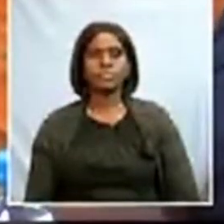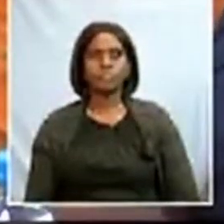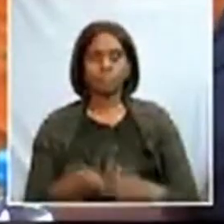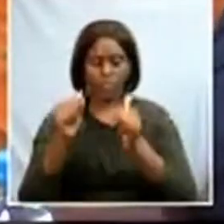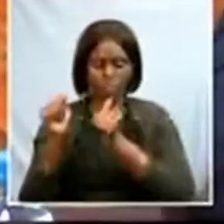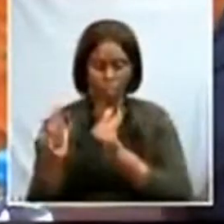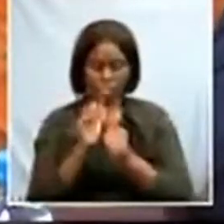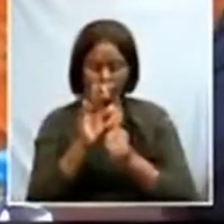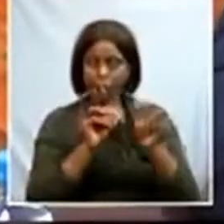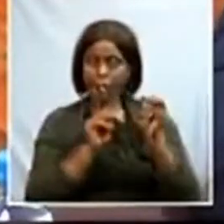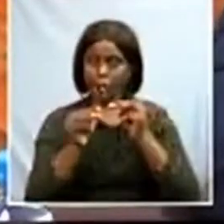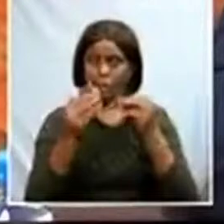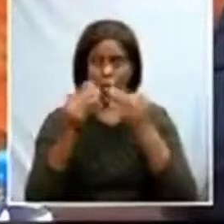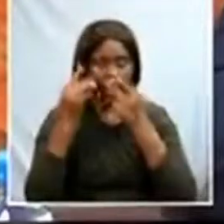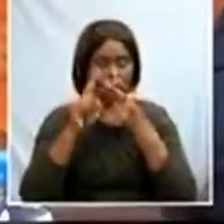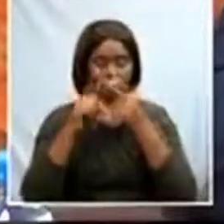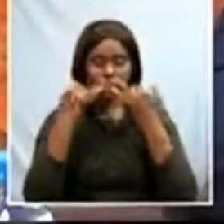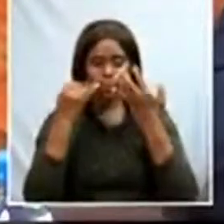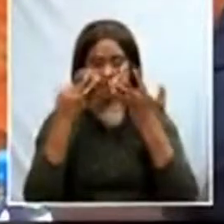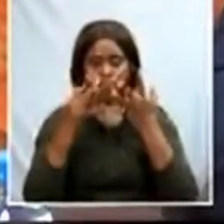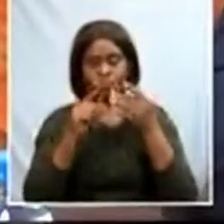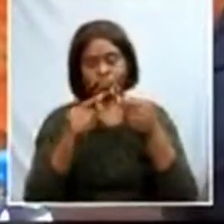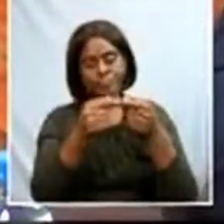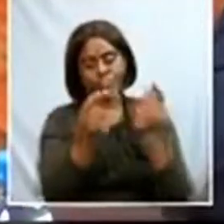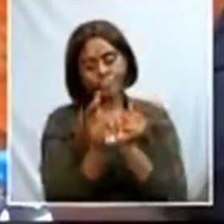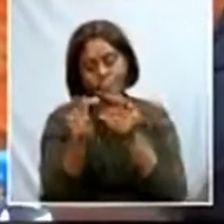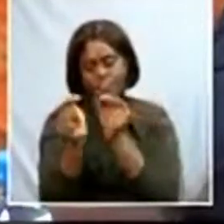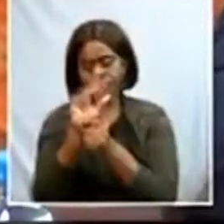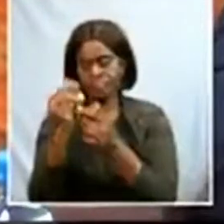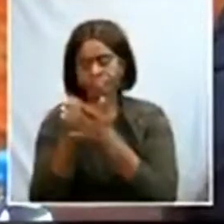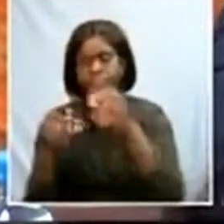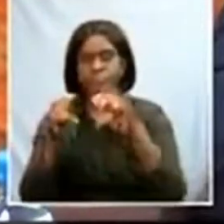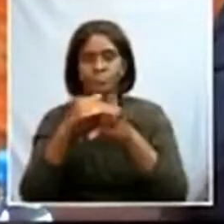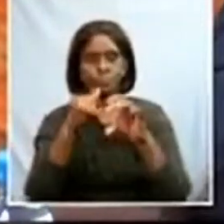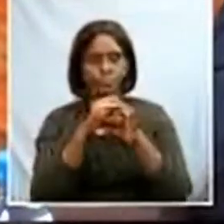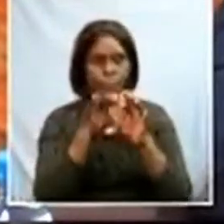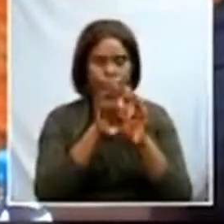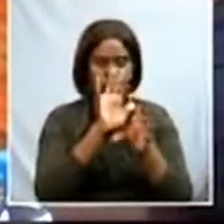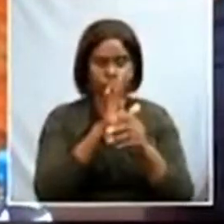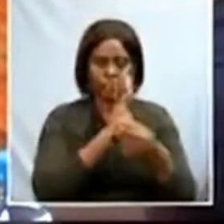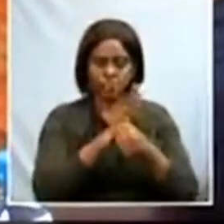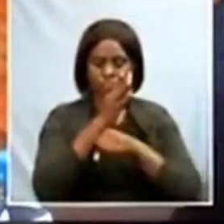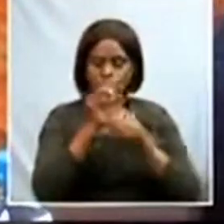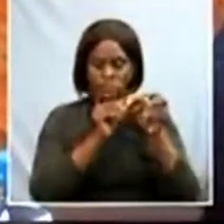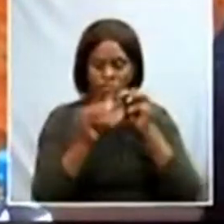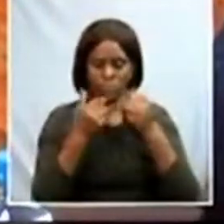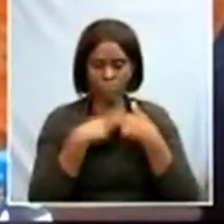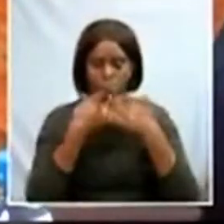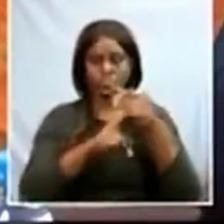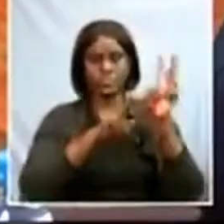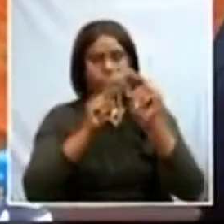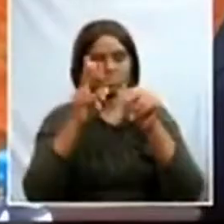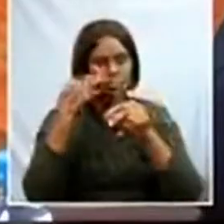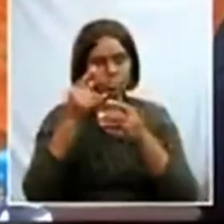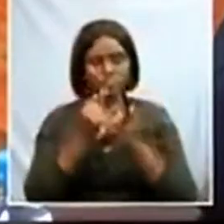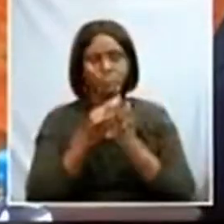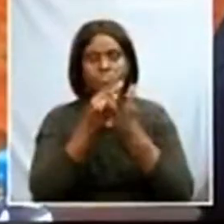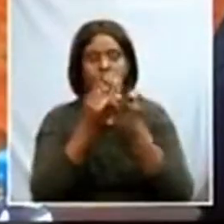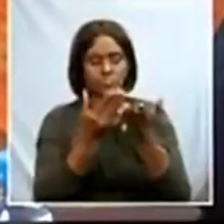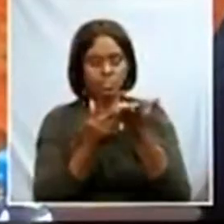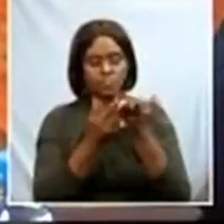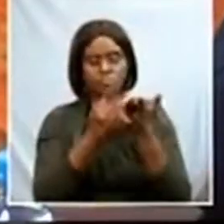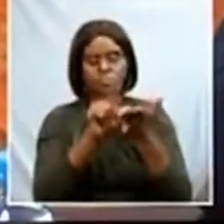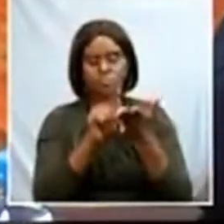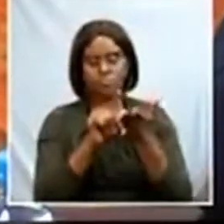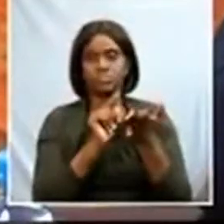Action taken, management wishes to state that the groups were engaged after management conducted monitoring of grants and